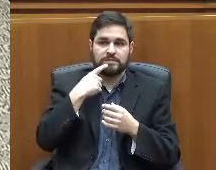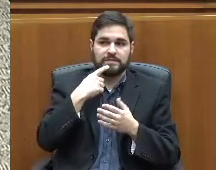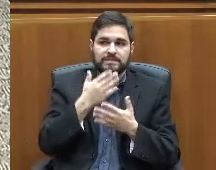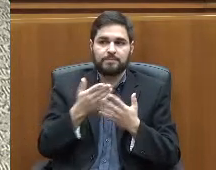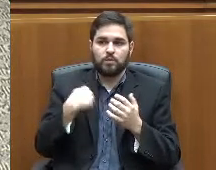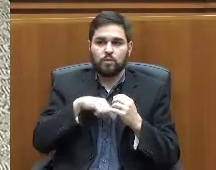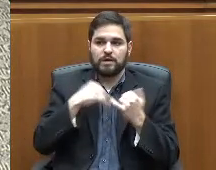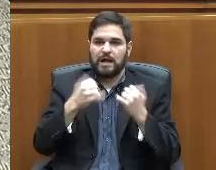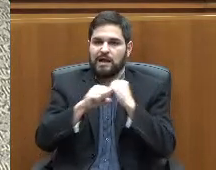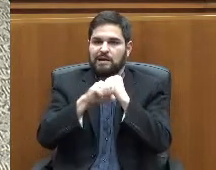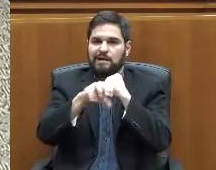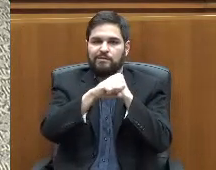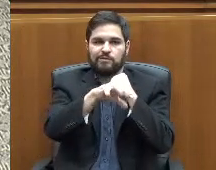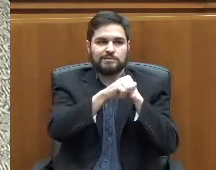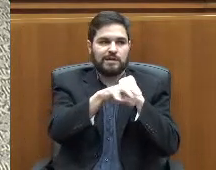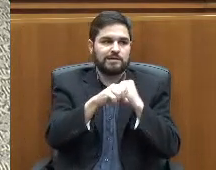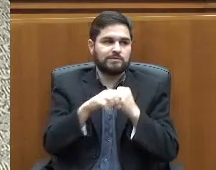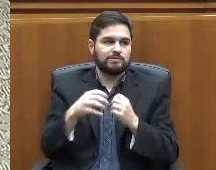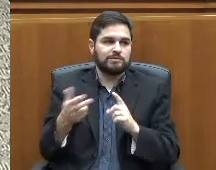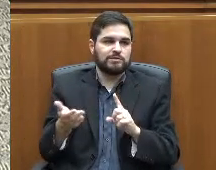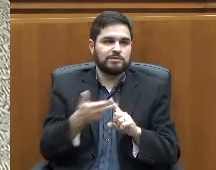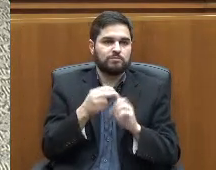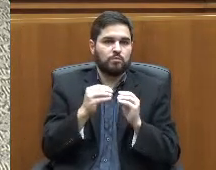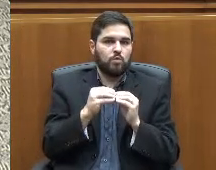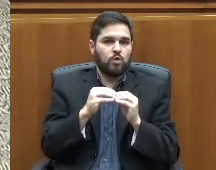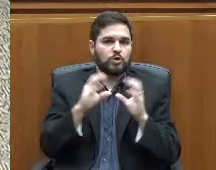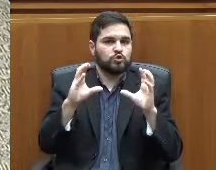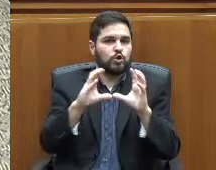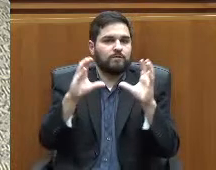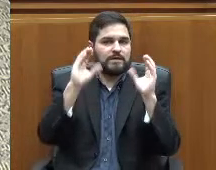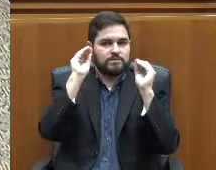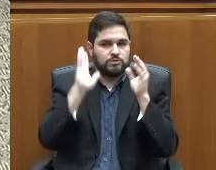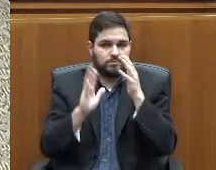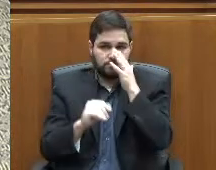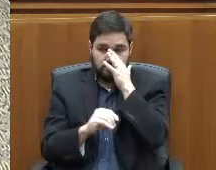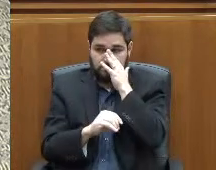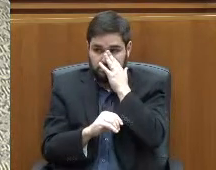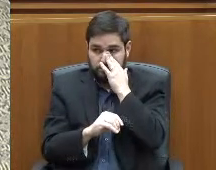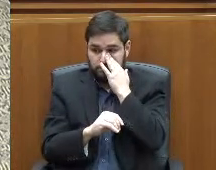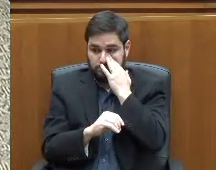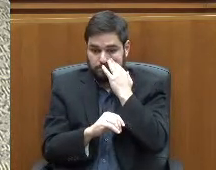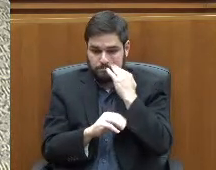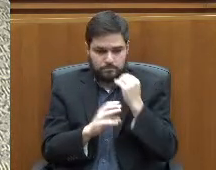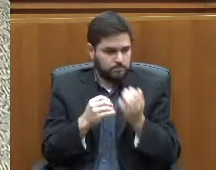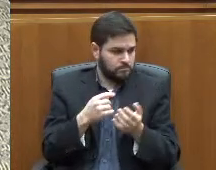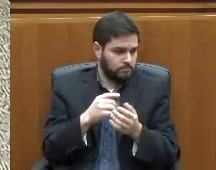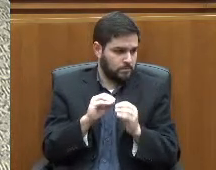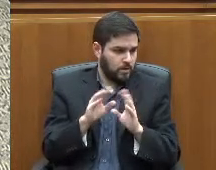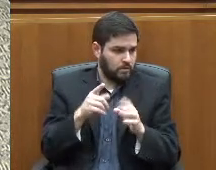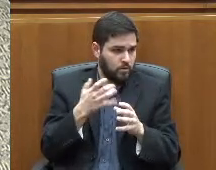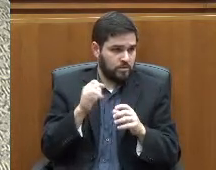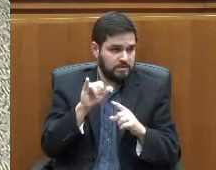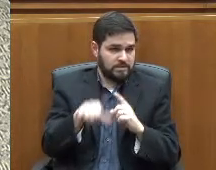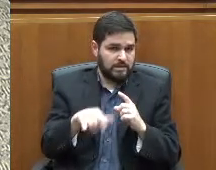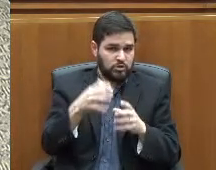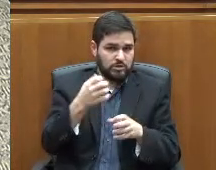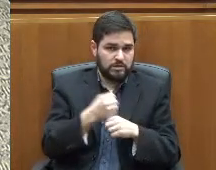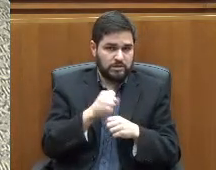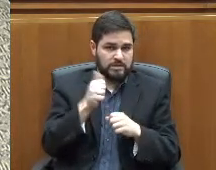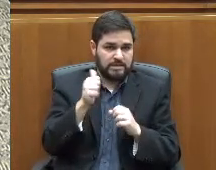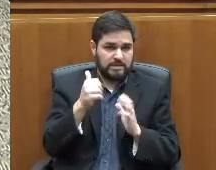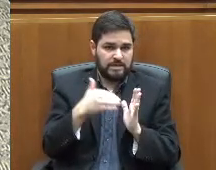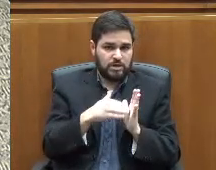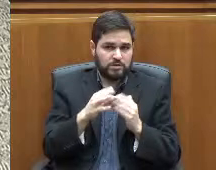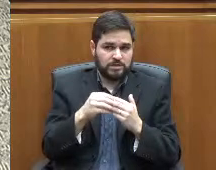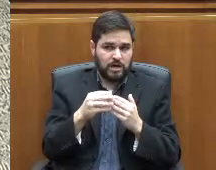that we're advertising to get more certified teachers into those schools. And obviously the board that stayed was because they were going to get the $10,000